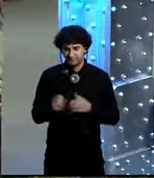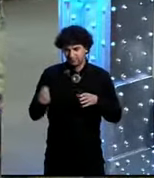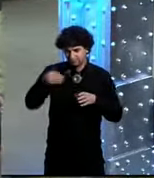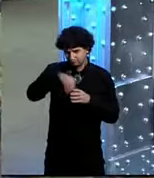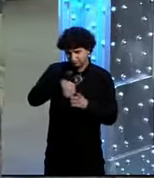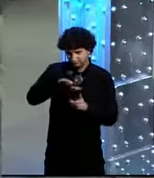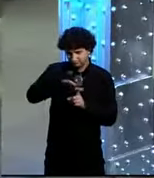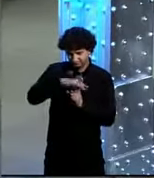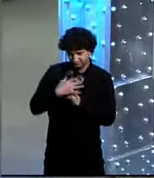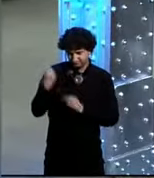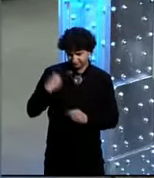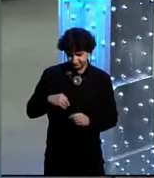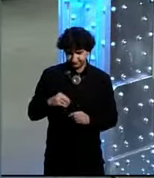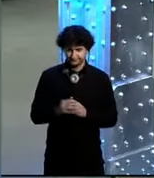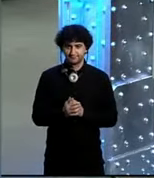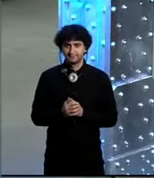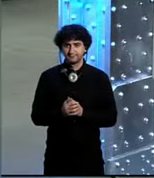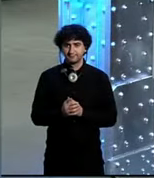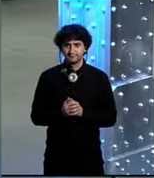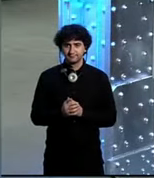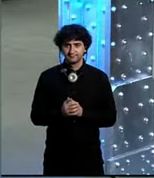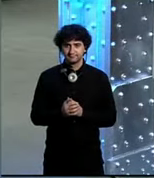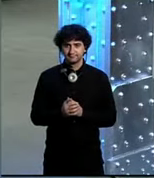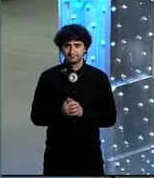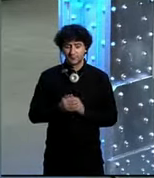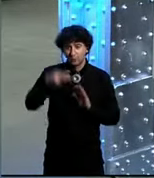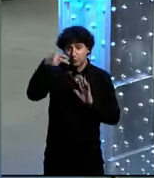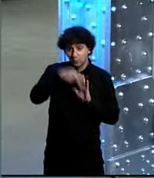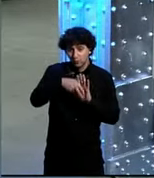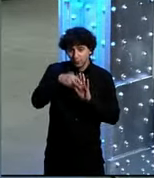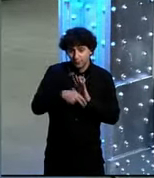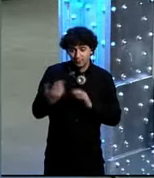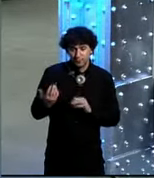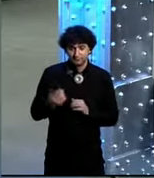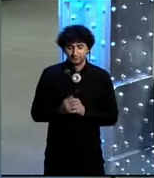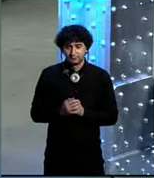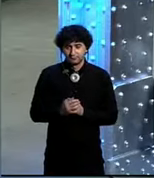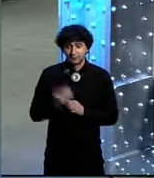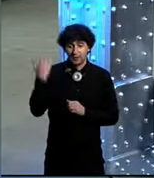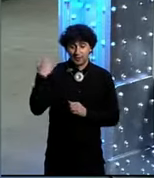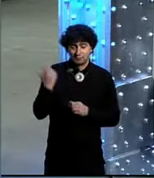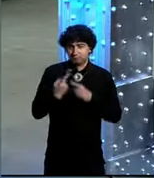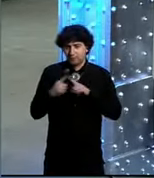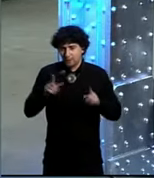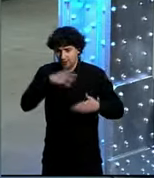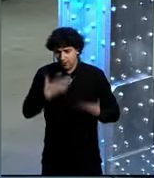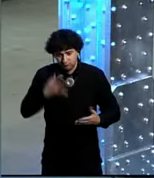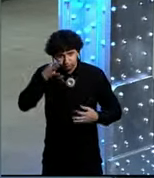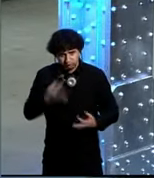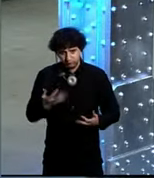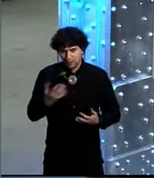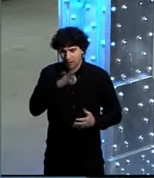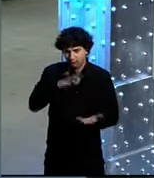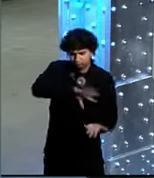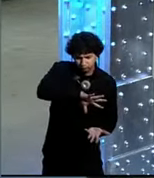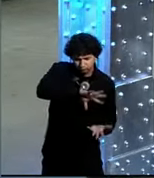of yesterday either no longer apply or are being bent and transformed in such ways